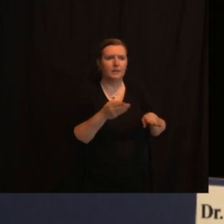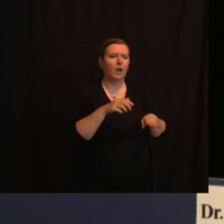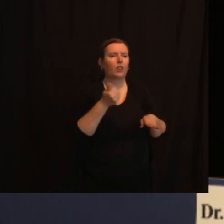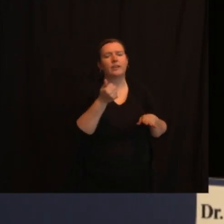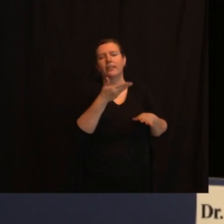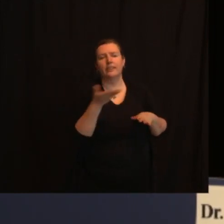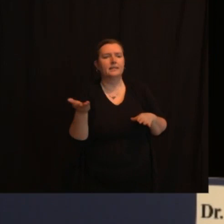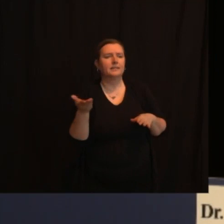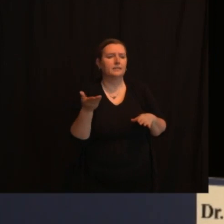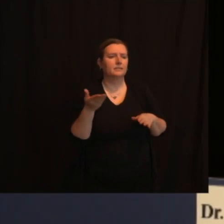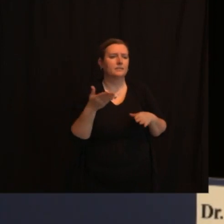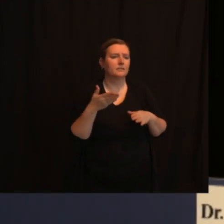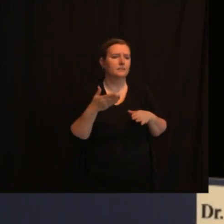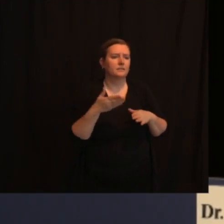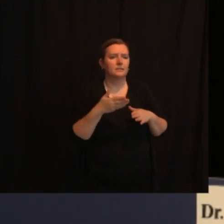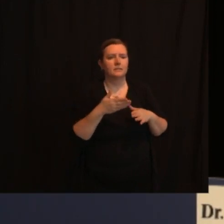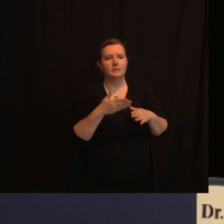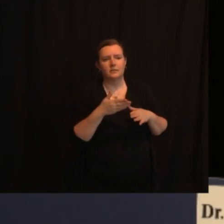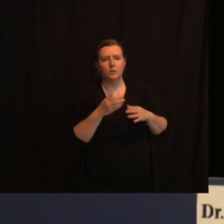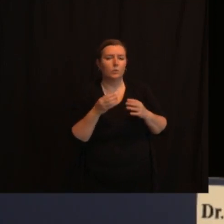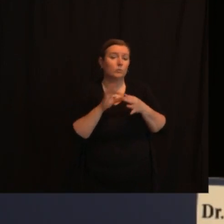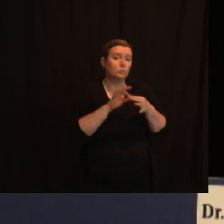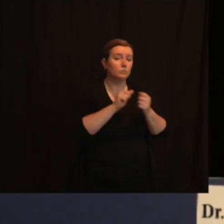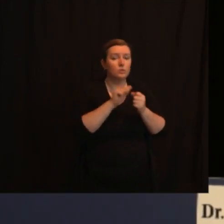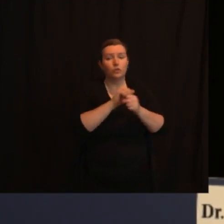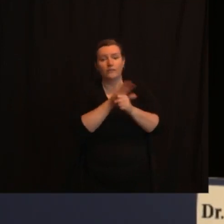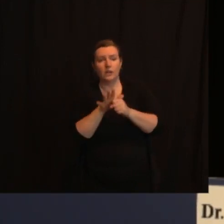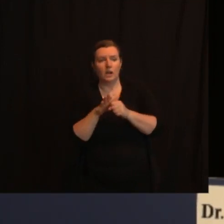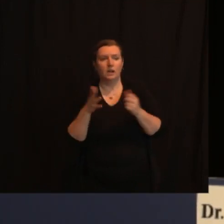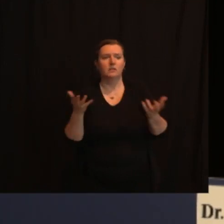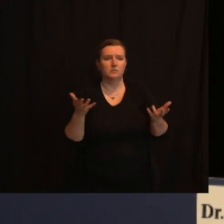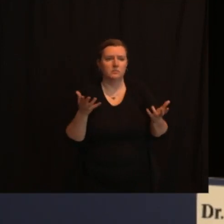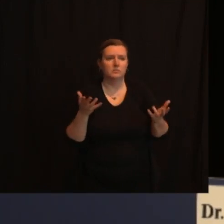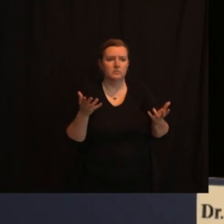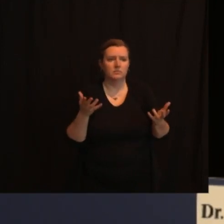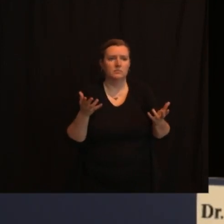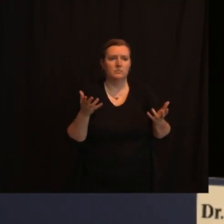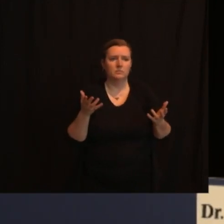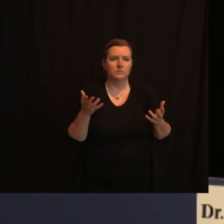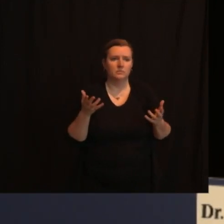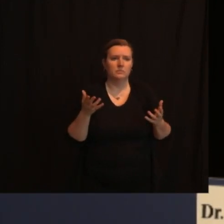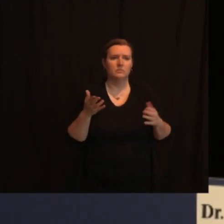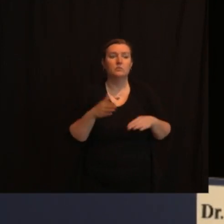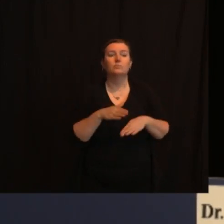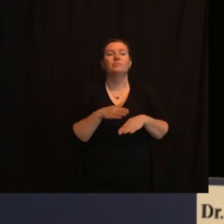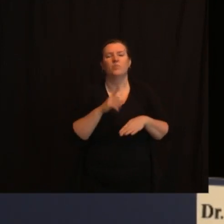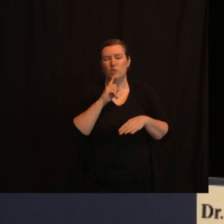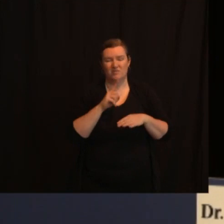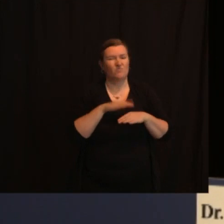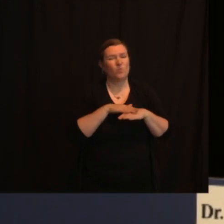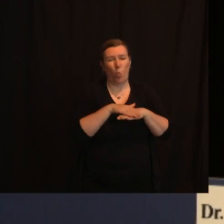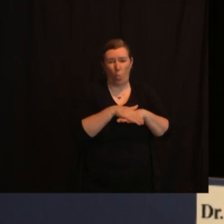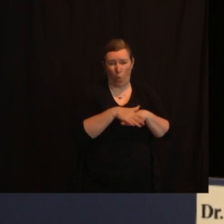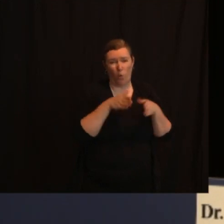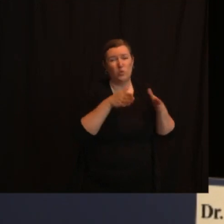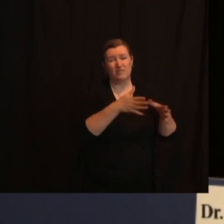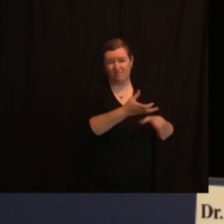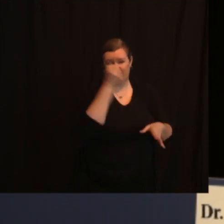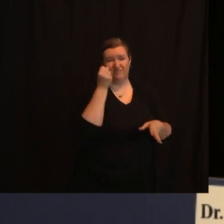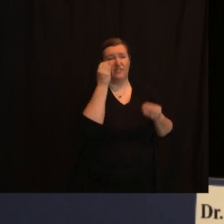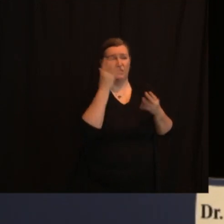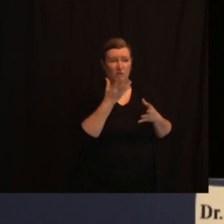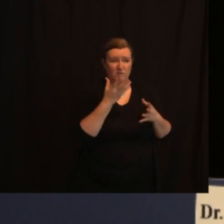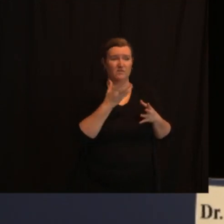cause of death was related to COVID or something else. That's one of our slowest sources of information, meaning that's something that we don't get